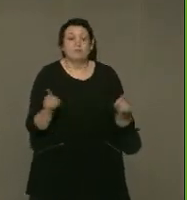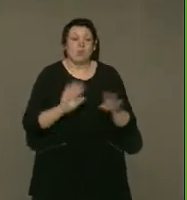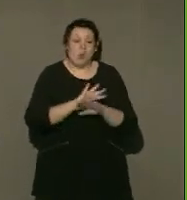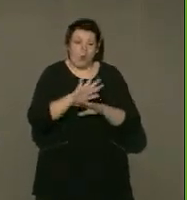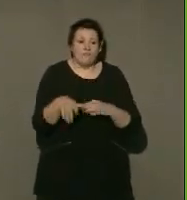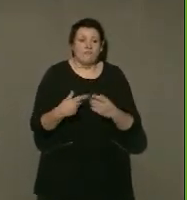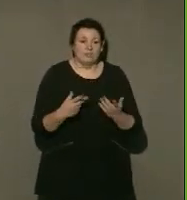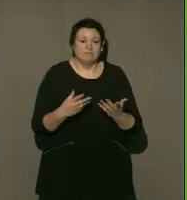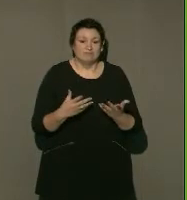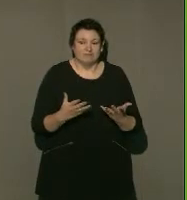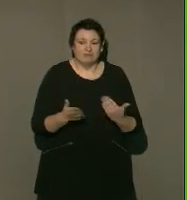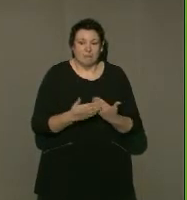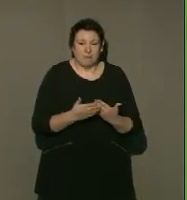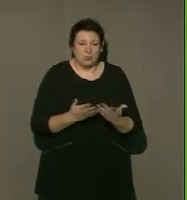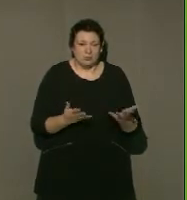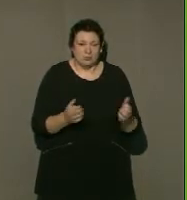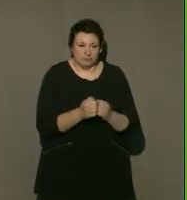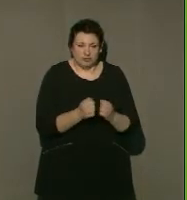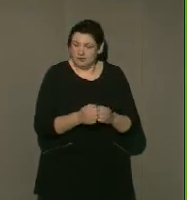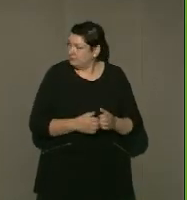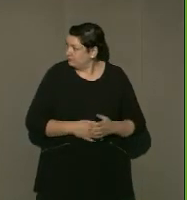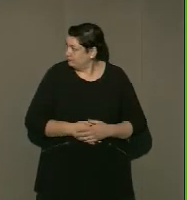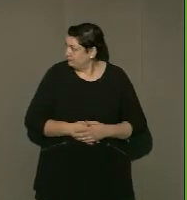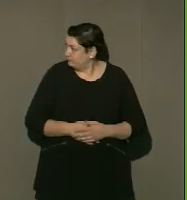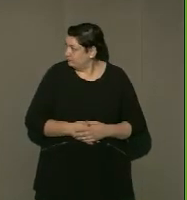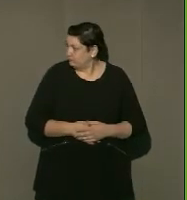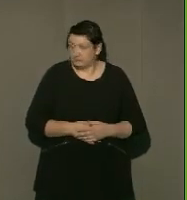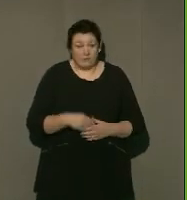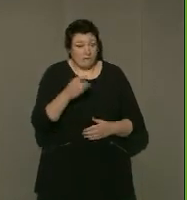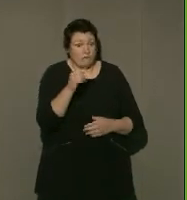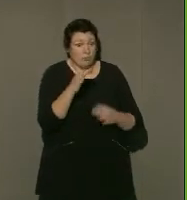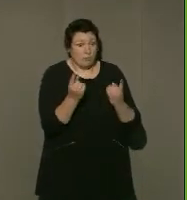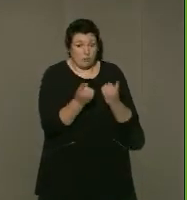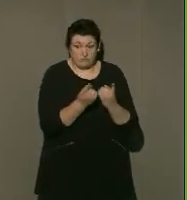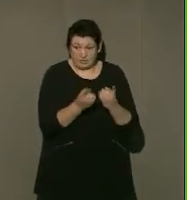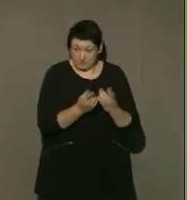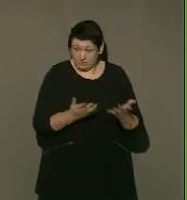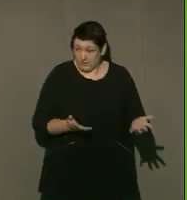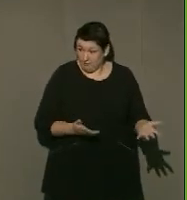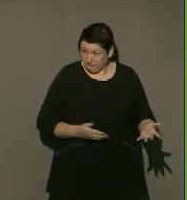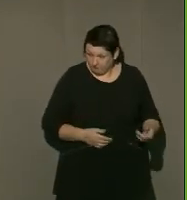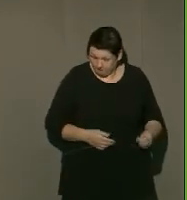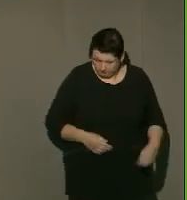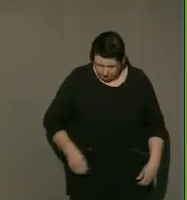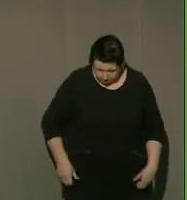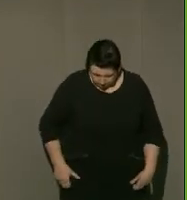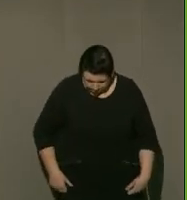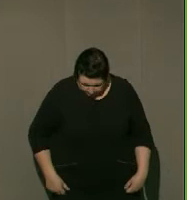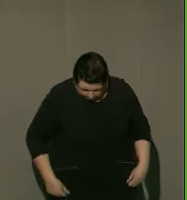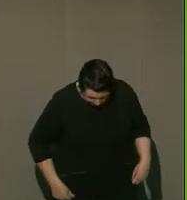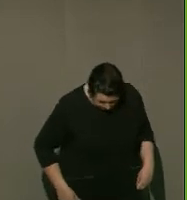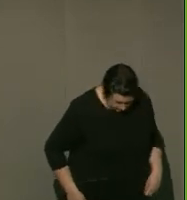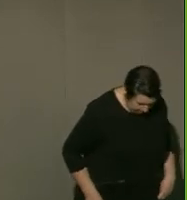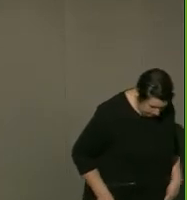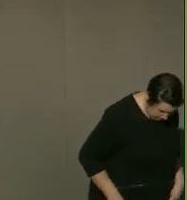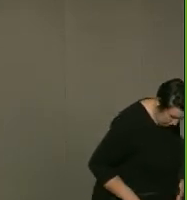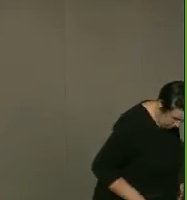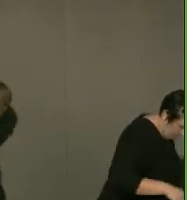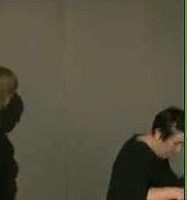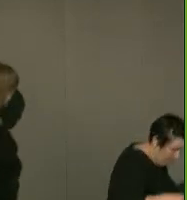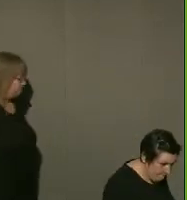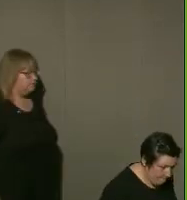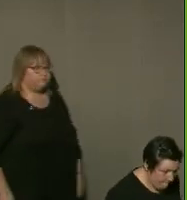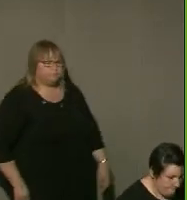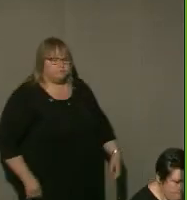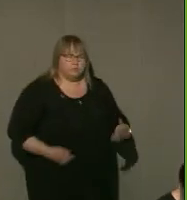defeated. Right, we have a couple more things. So there are a couple of enabling motions. These are motions